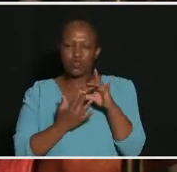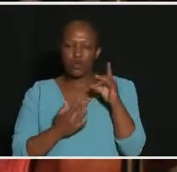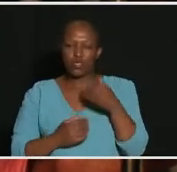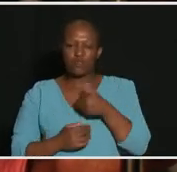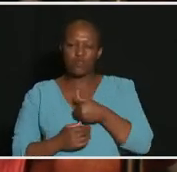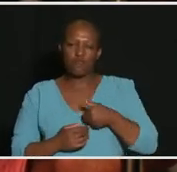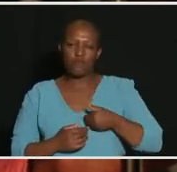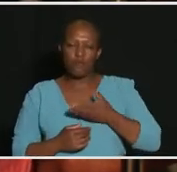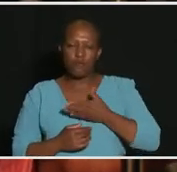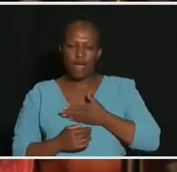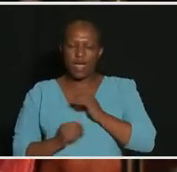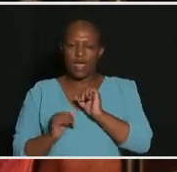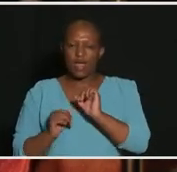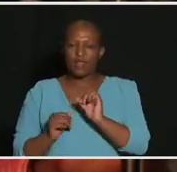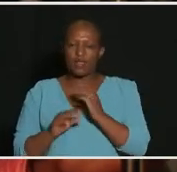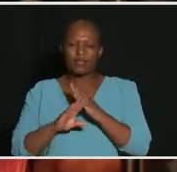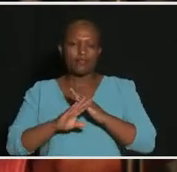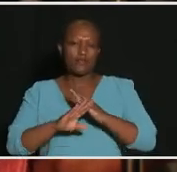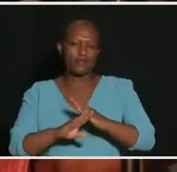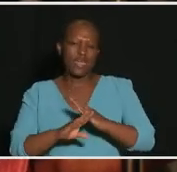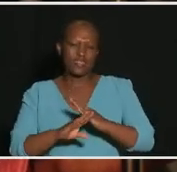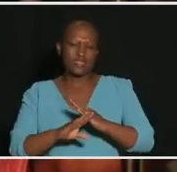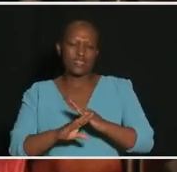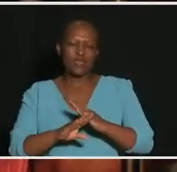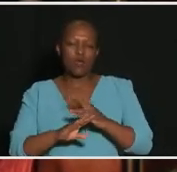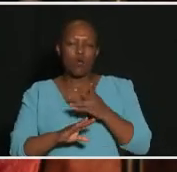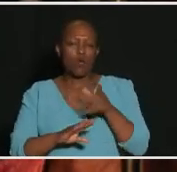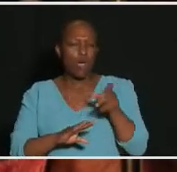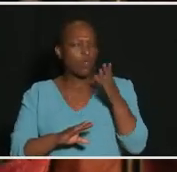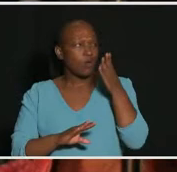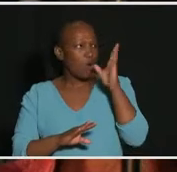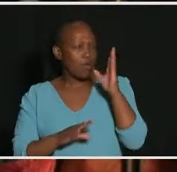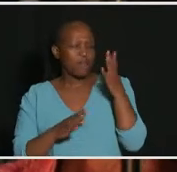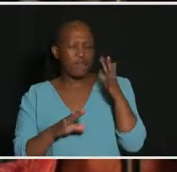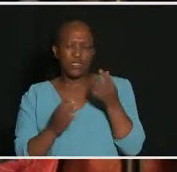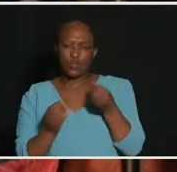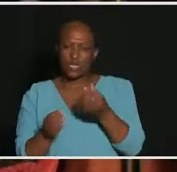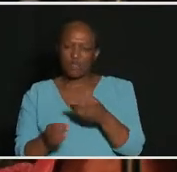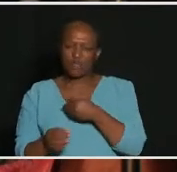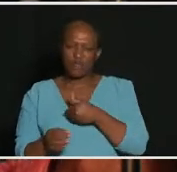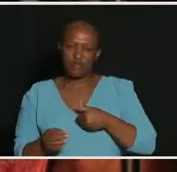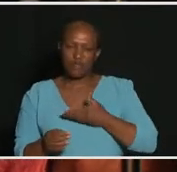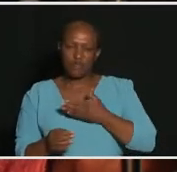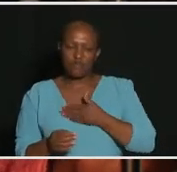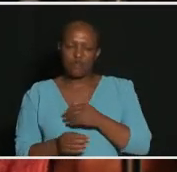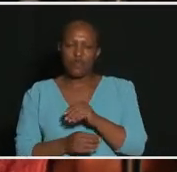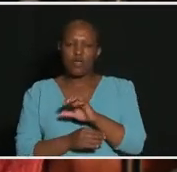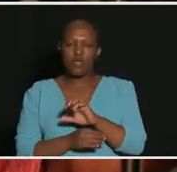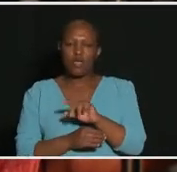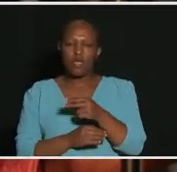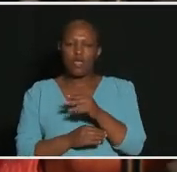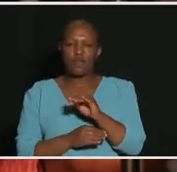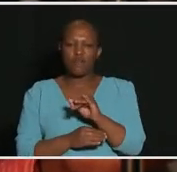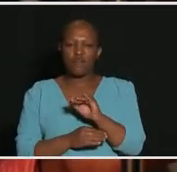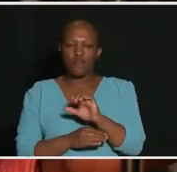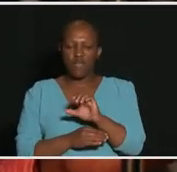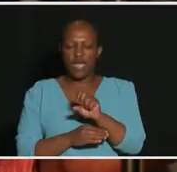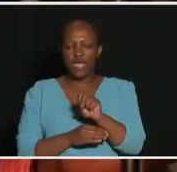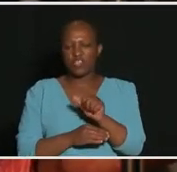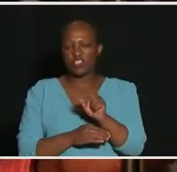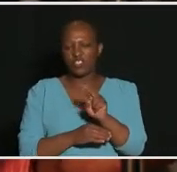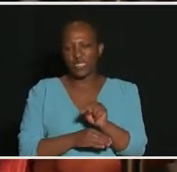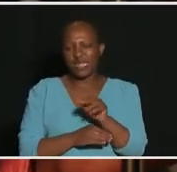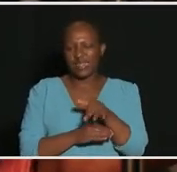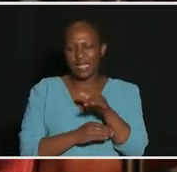parents abdication of their god-given accountability as efficiency says teach us and teaches and outlines